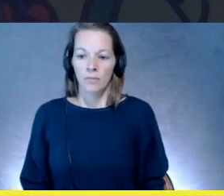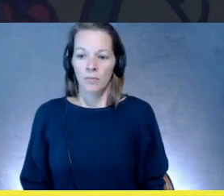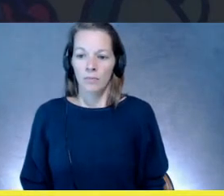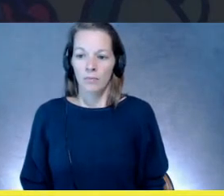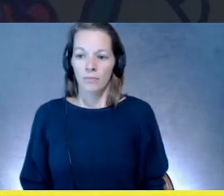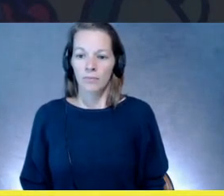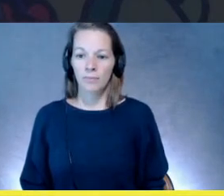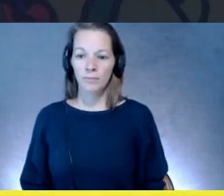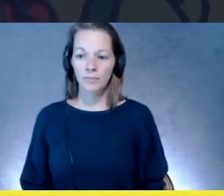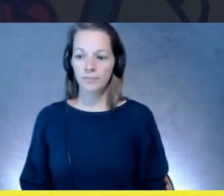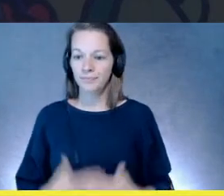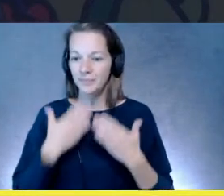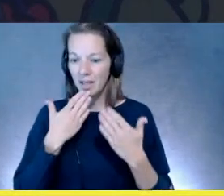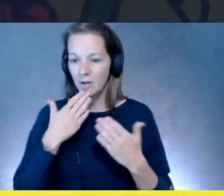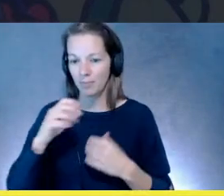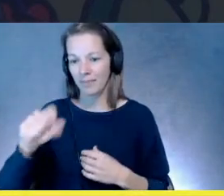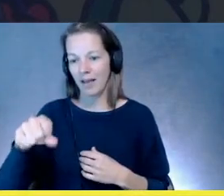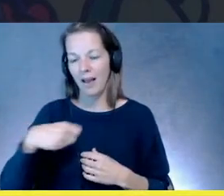Thank you. Yeah, no, I think